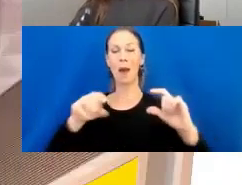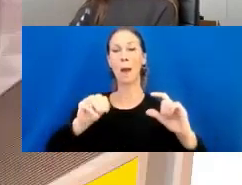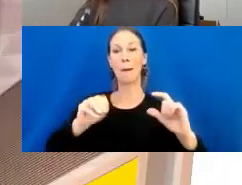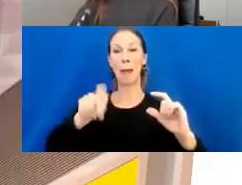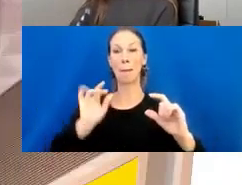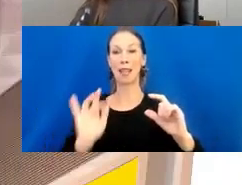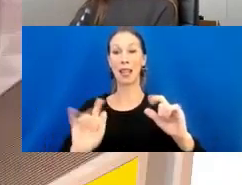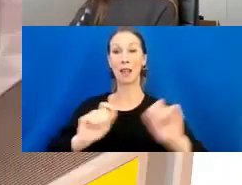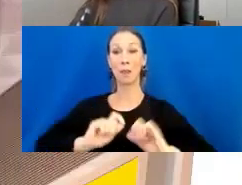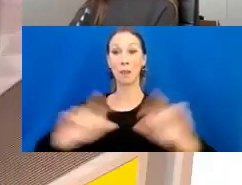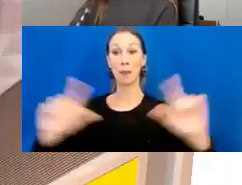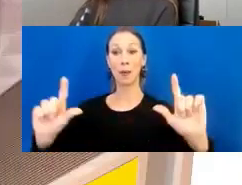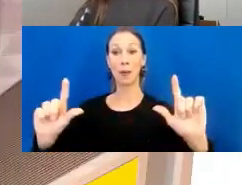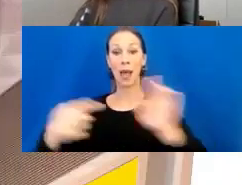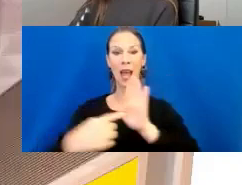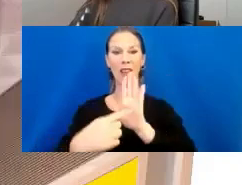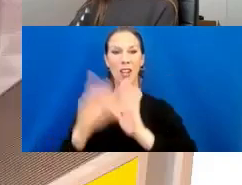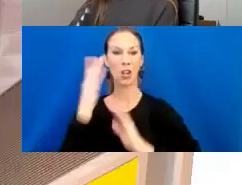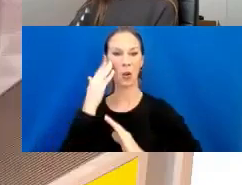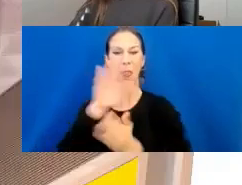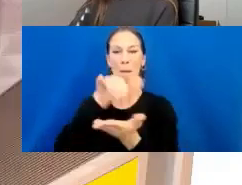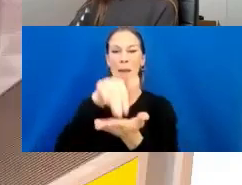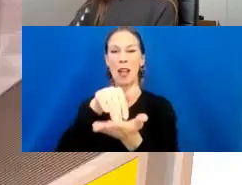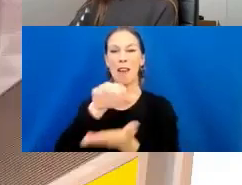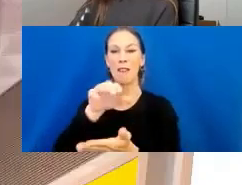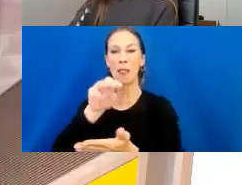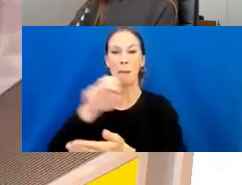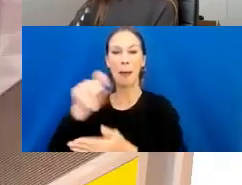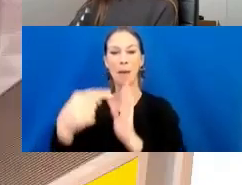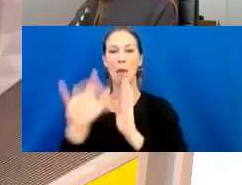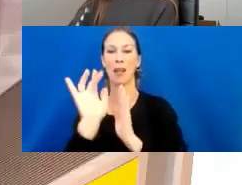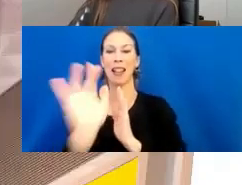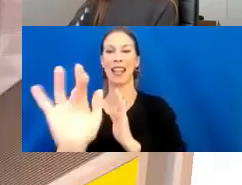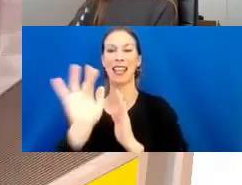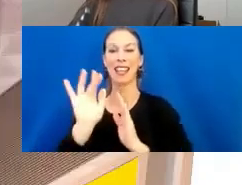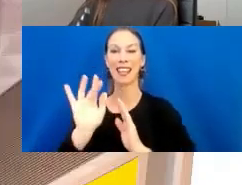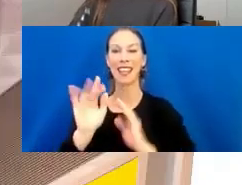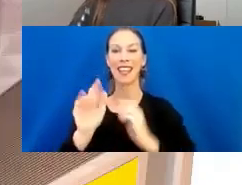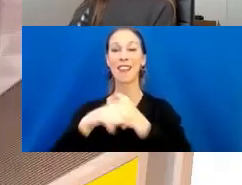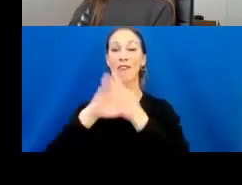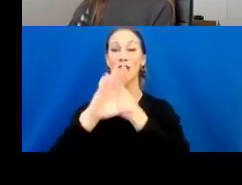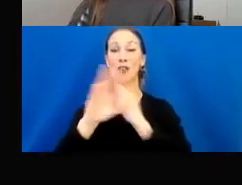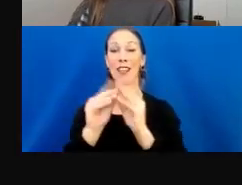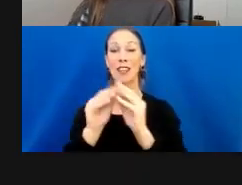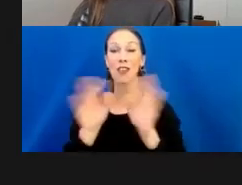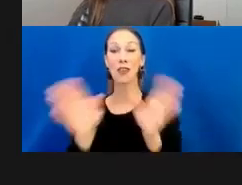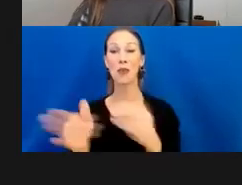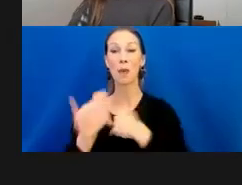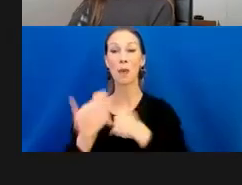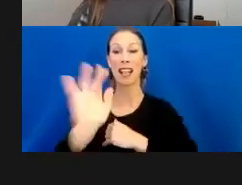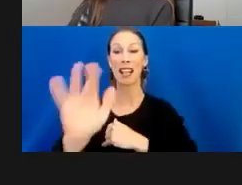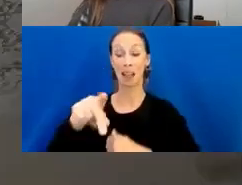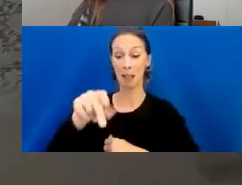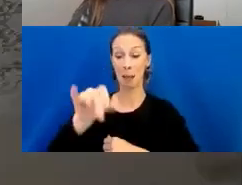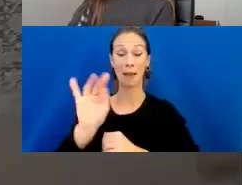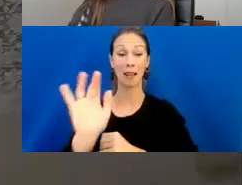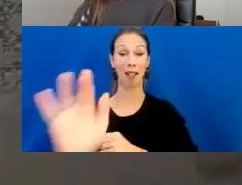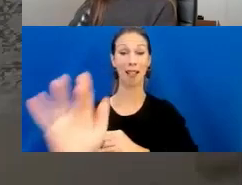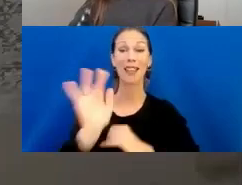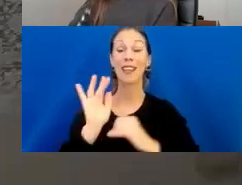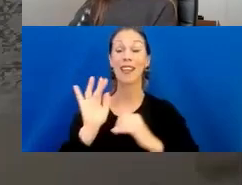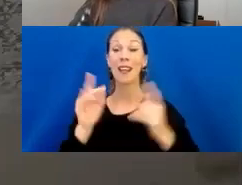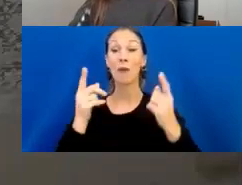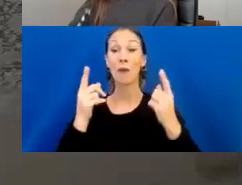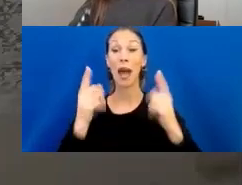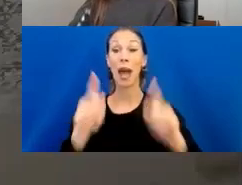pin towards the center of the map that reads virtual session rooms. And clicking this pin will take me into a new room of